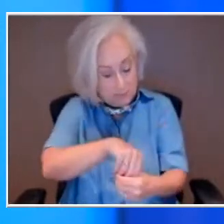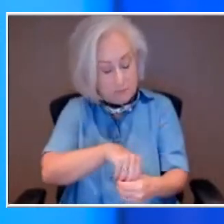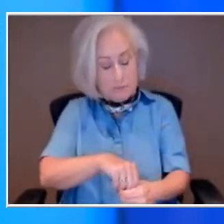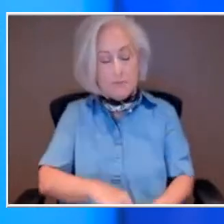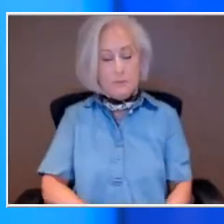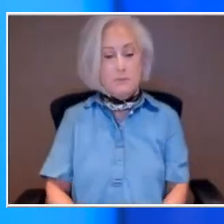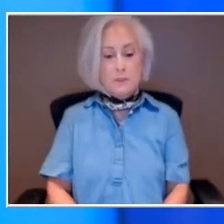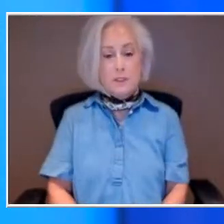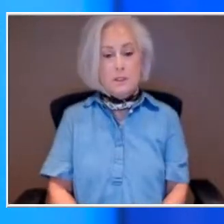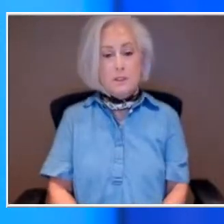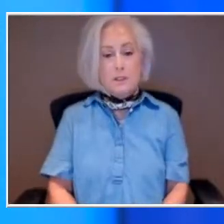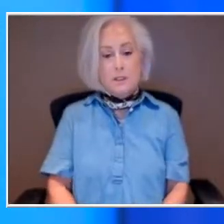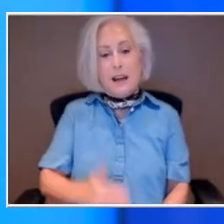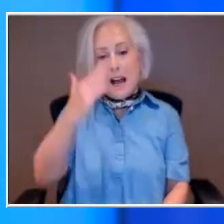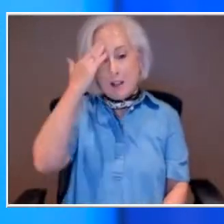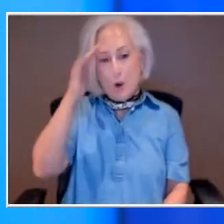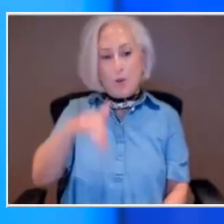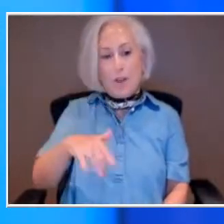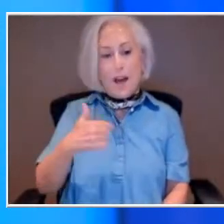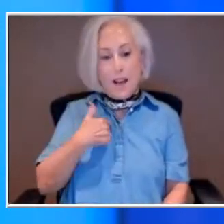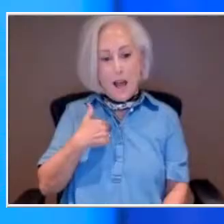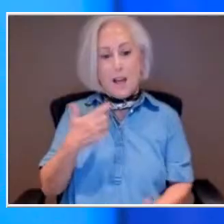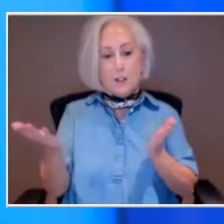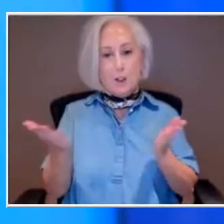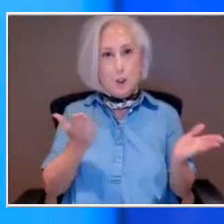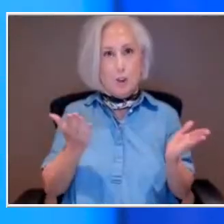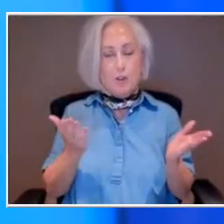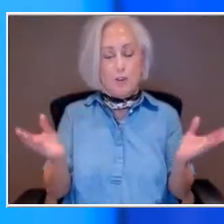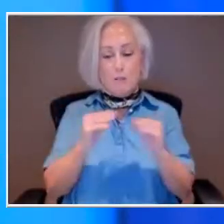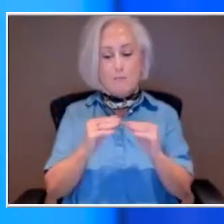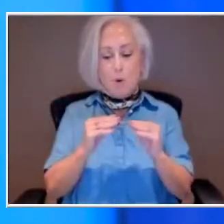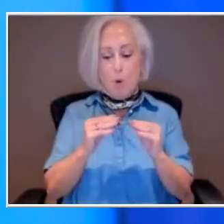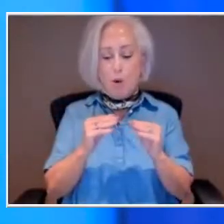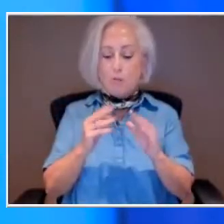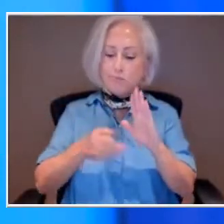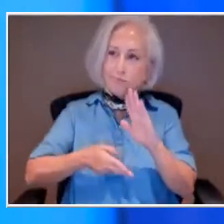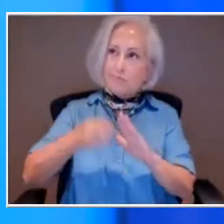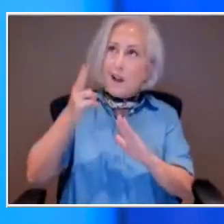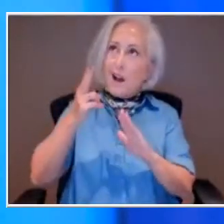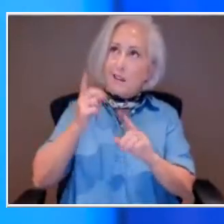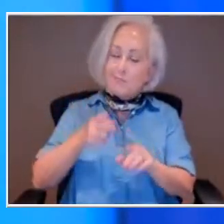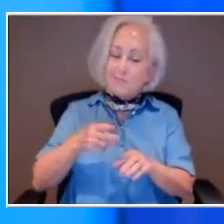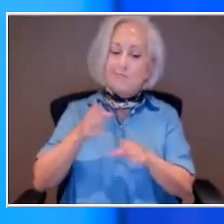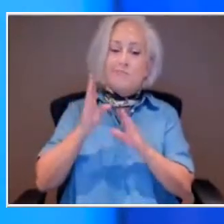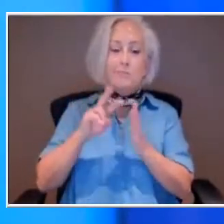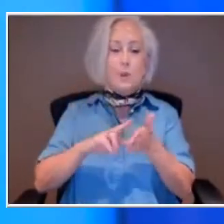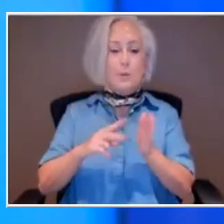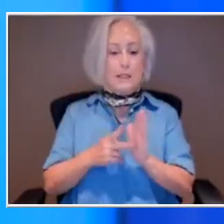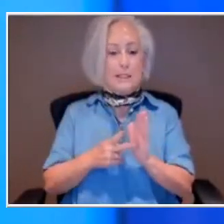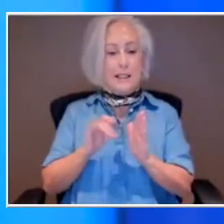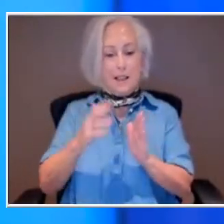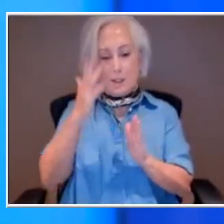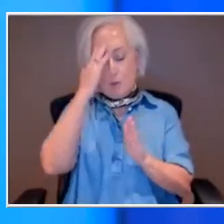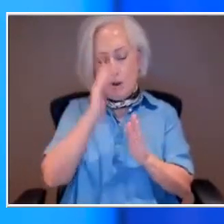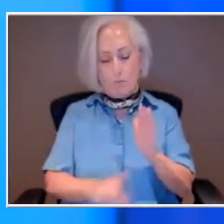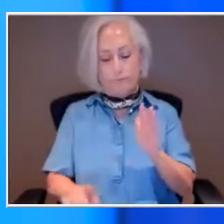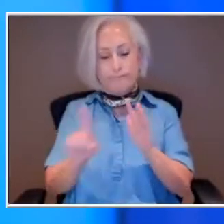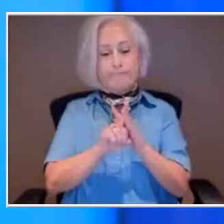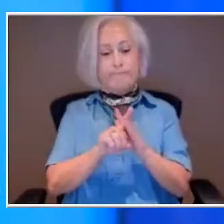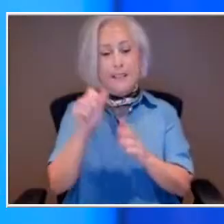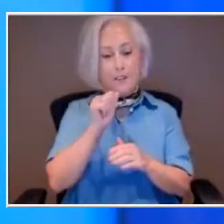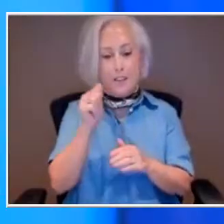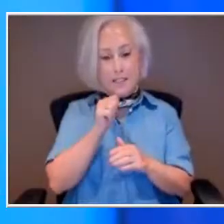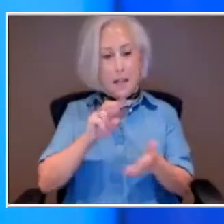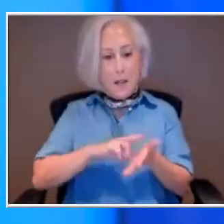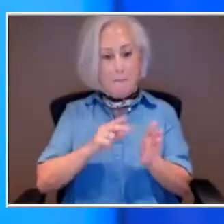I just know that I'm serving a higher purpose, and that's why I show up every day. And that is also understanding